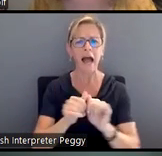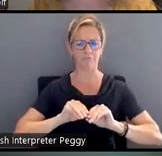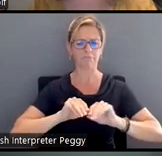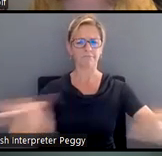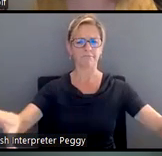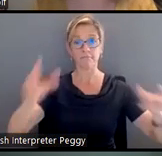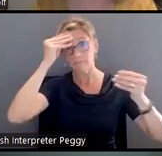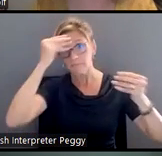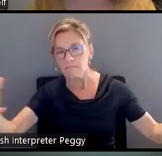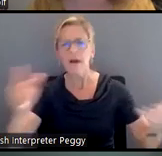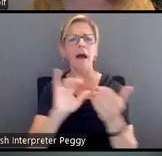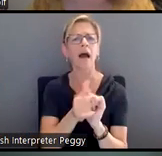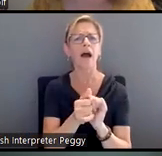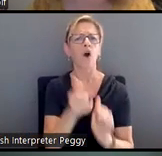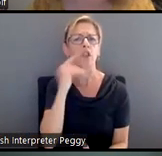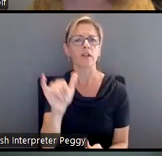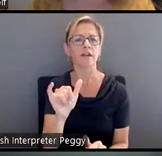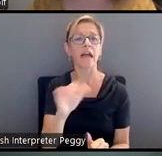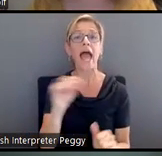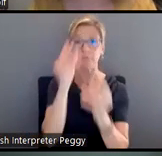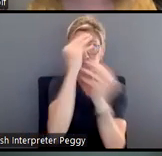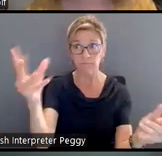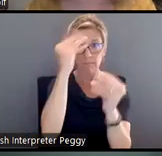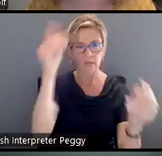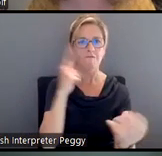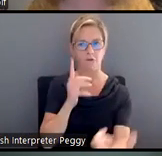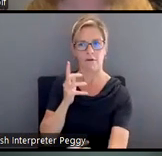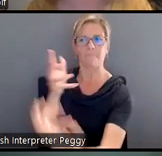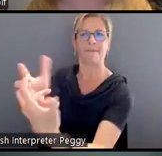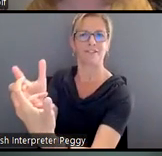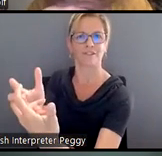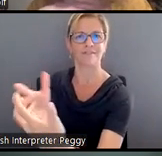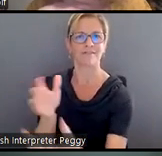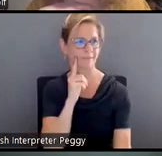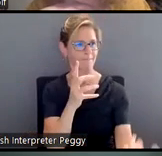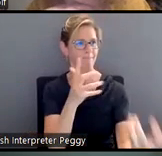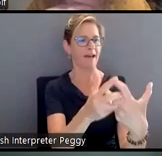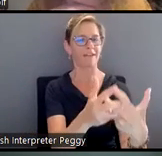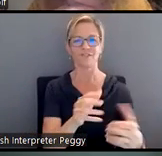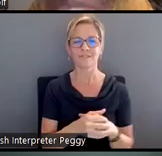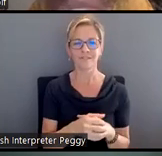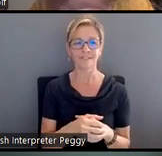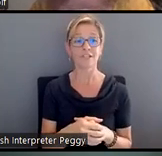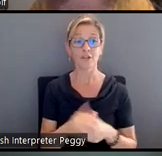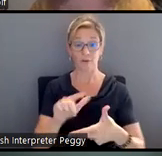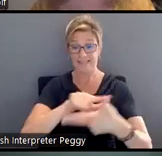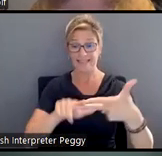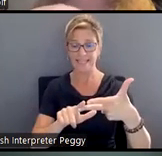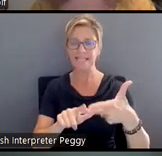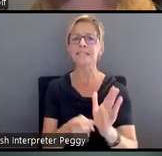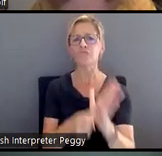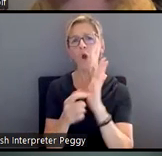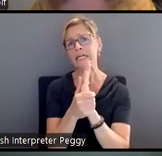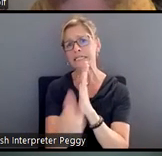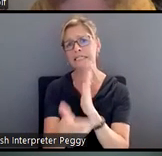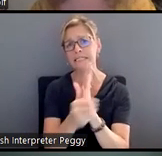market so that they understand what it is that we do? So there are all sorts of competencies required in each of these sections. There will